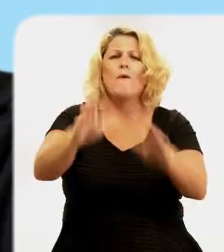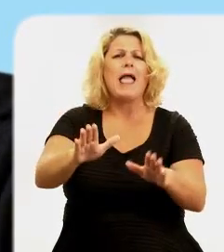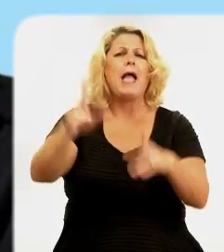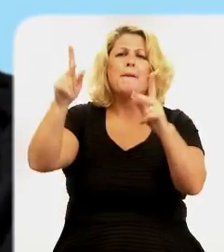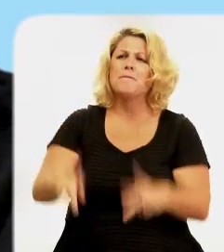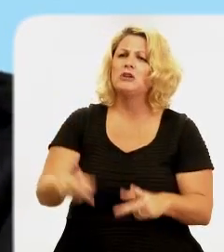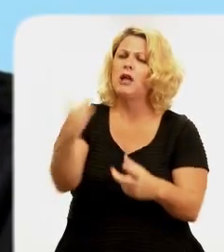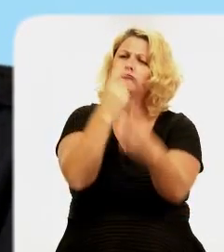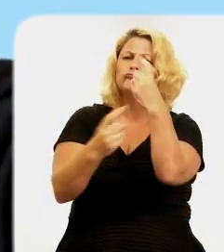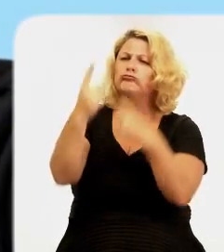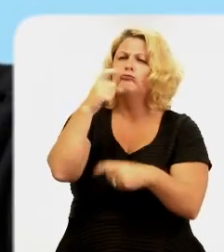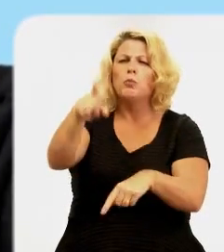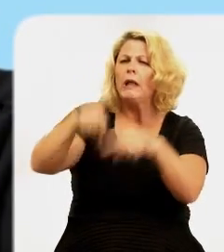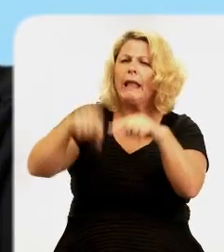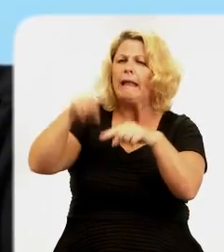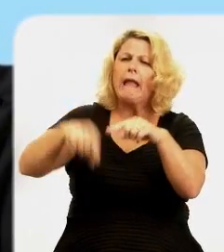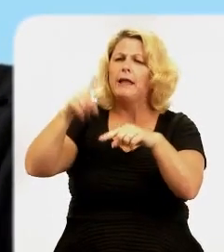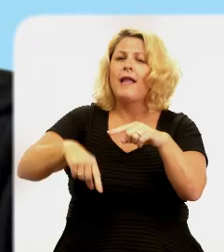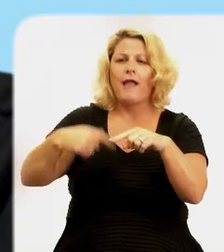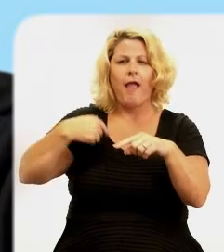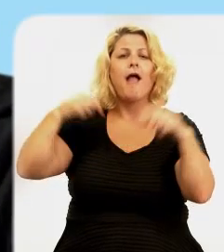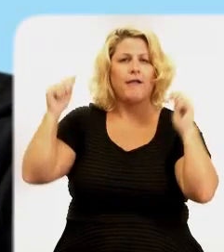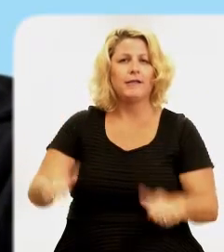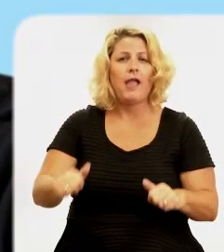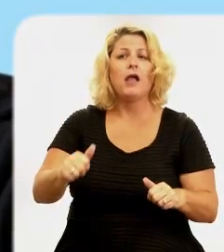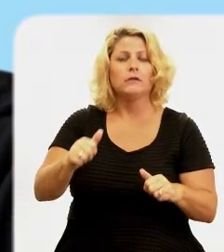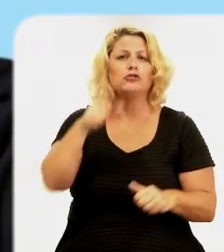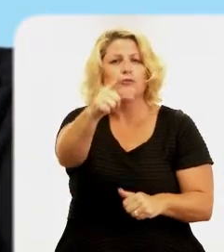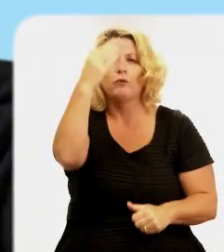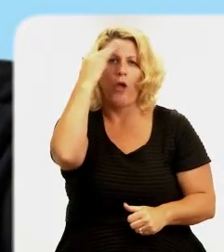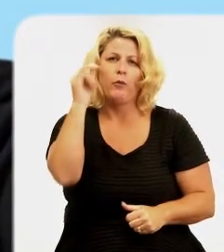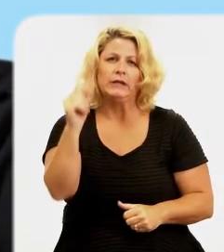let anybody question your abilities. You know what you can do.